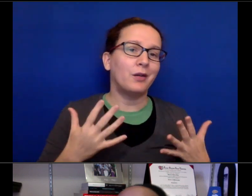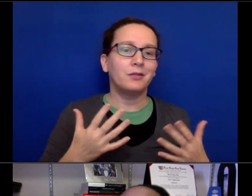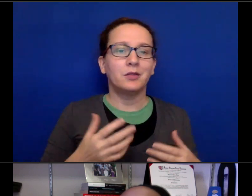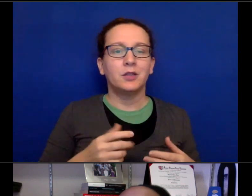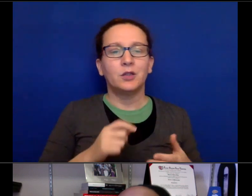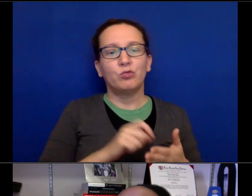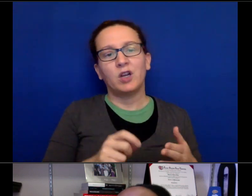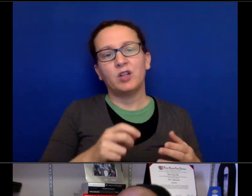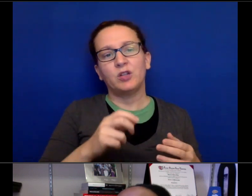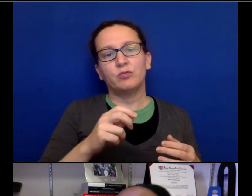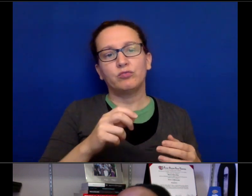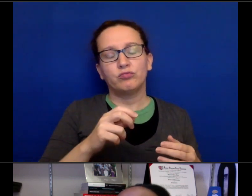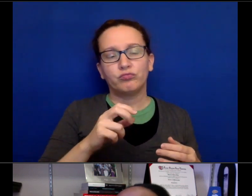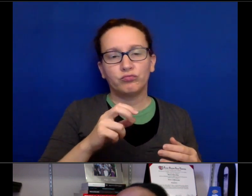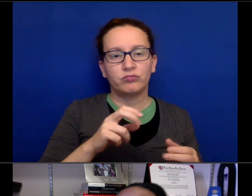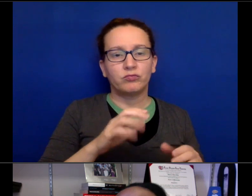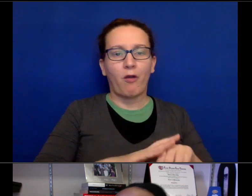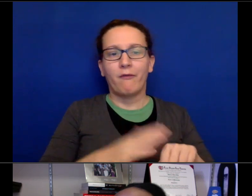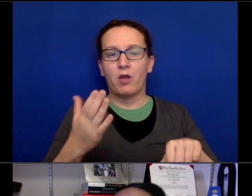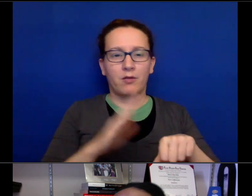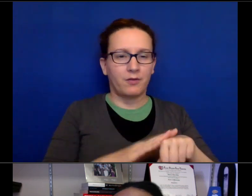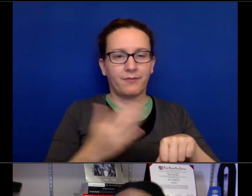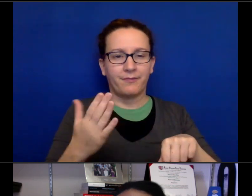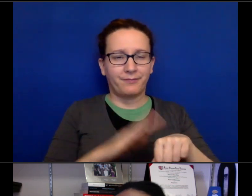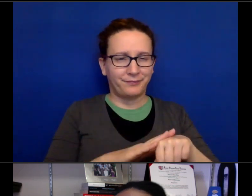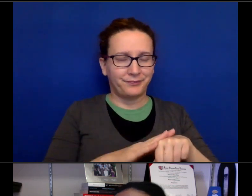spurts, and sort of